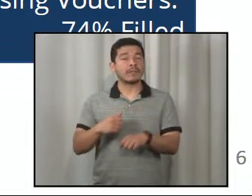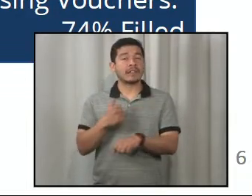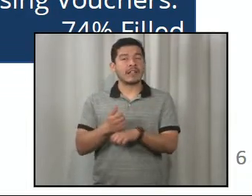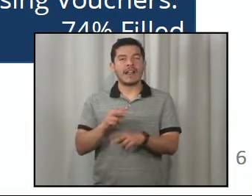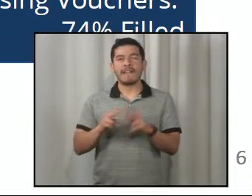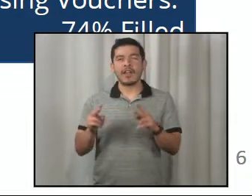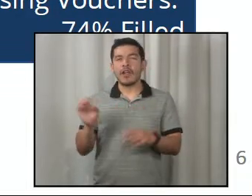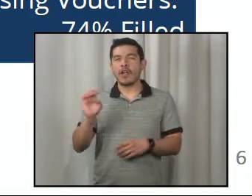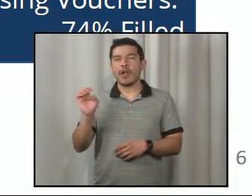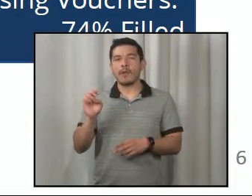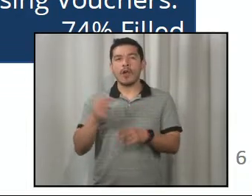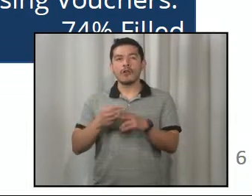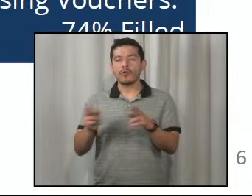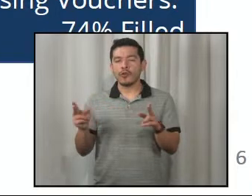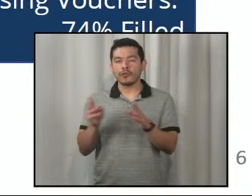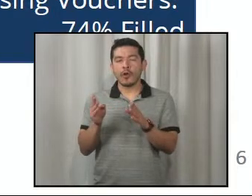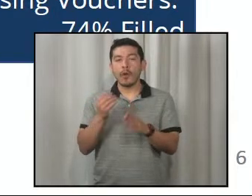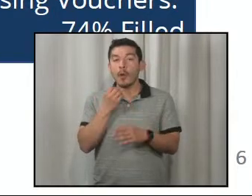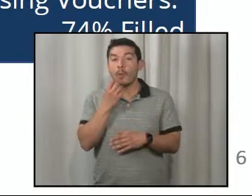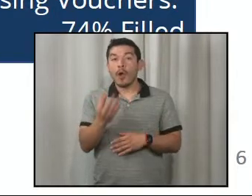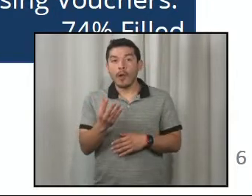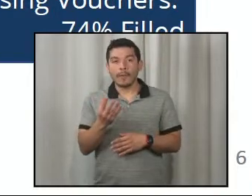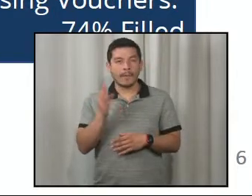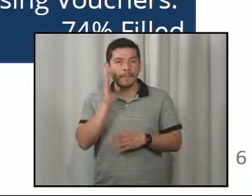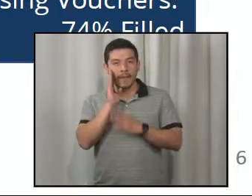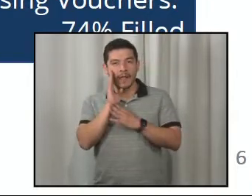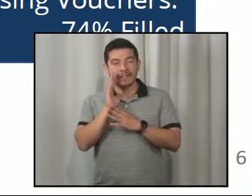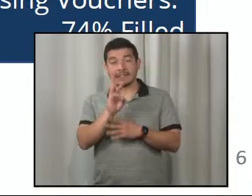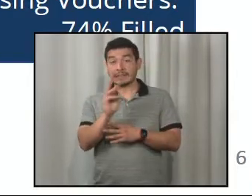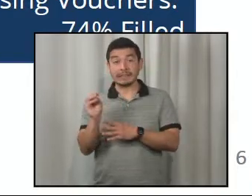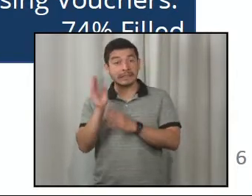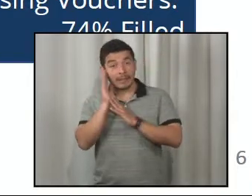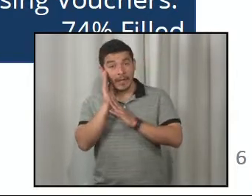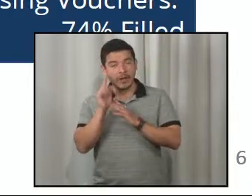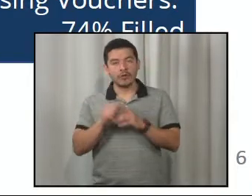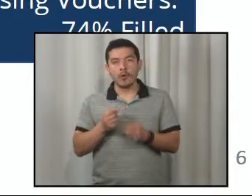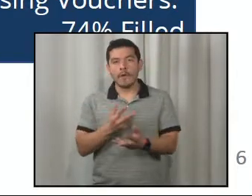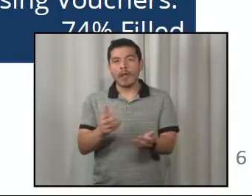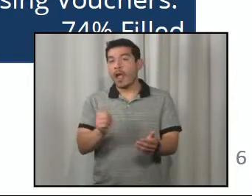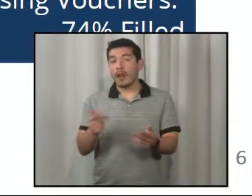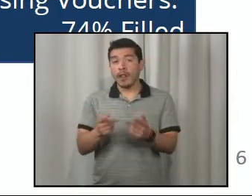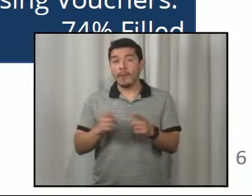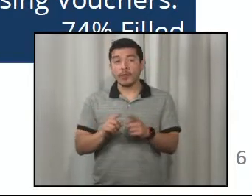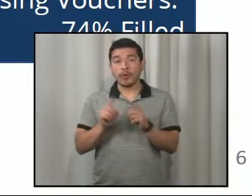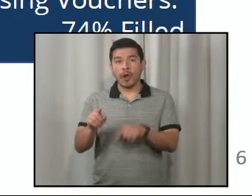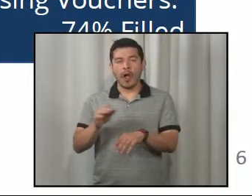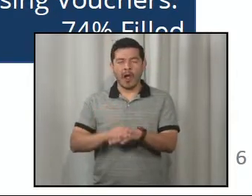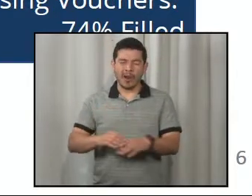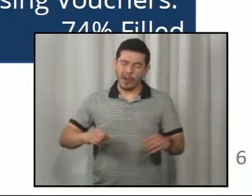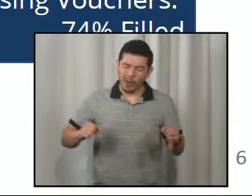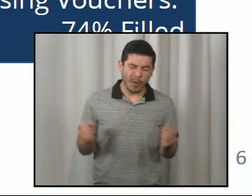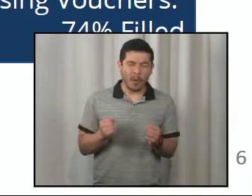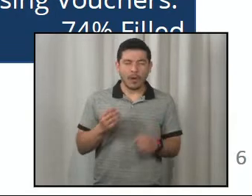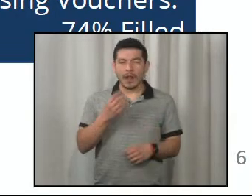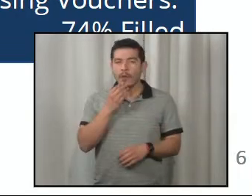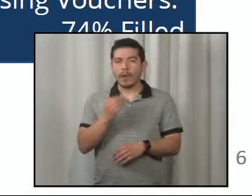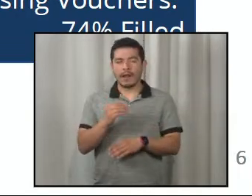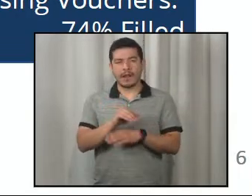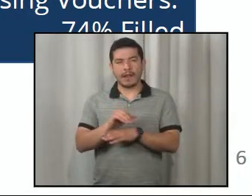short-term warming centers, 60 beds, to provide another place to go on the coldest and wettest of